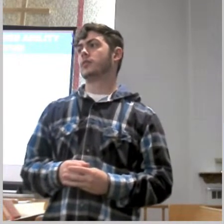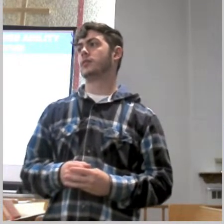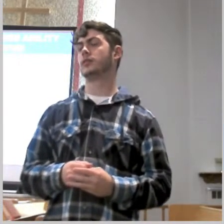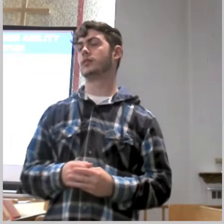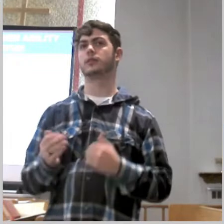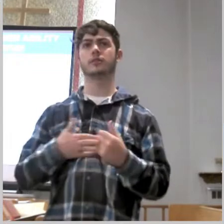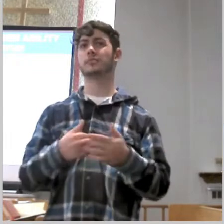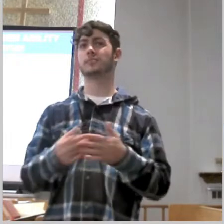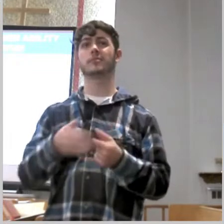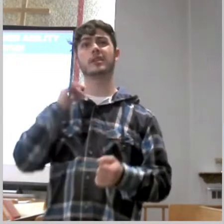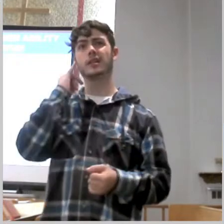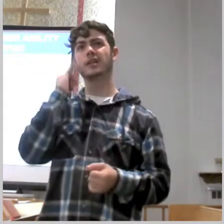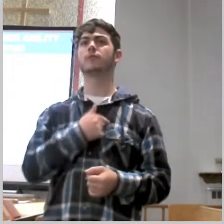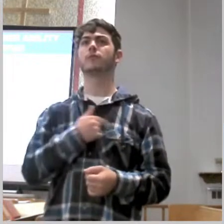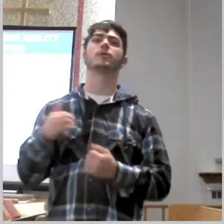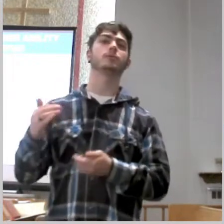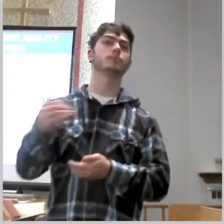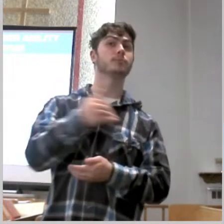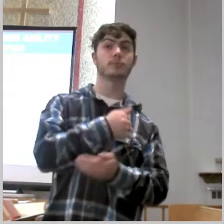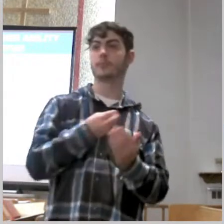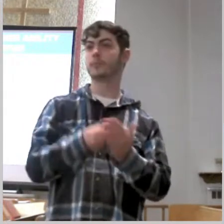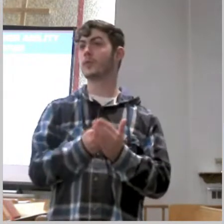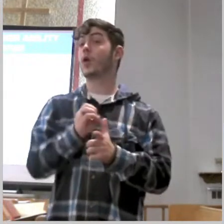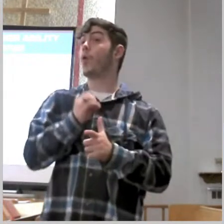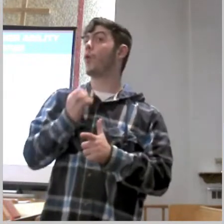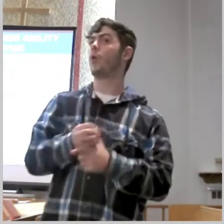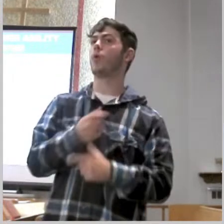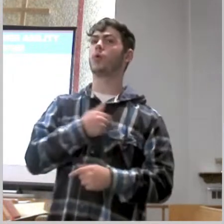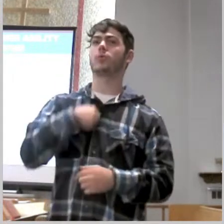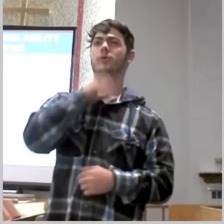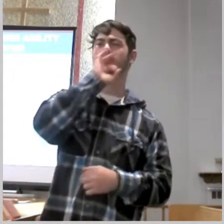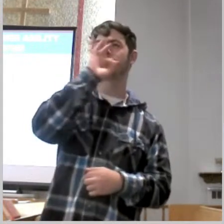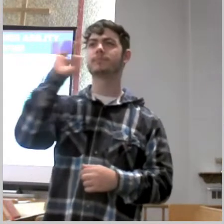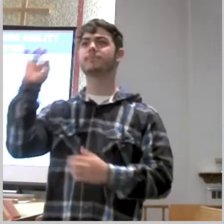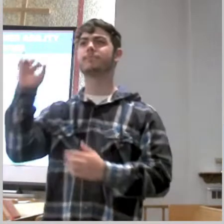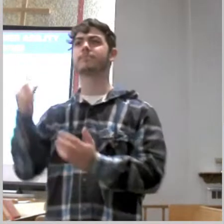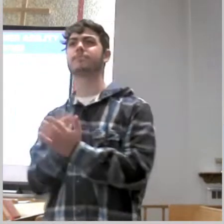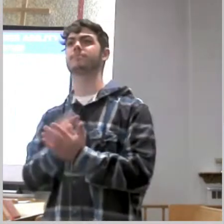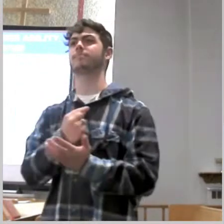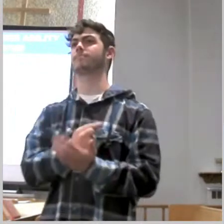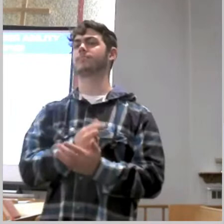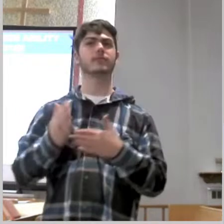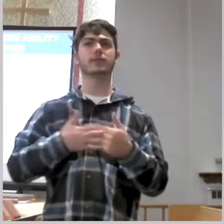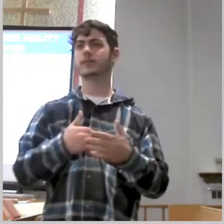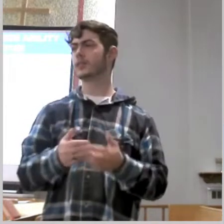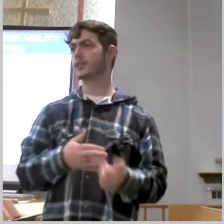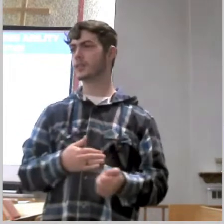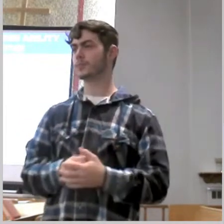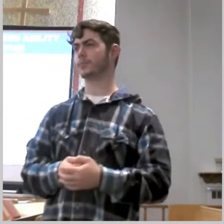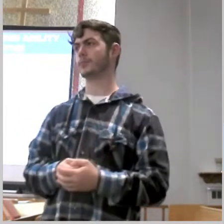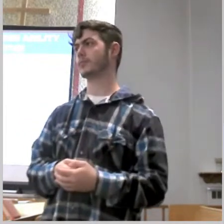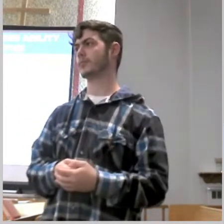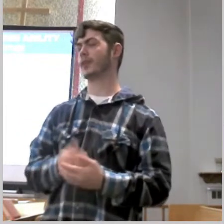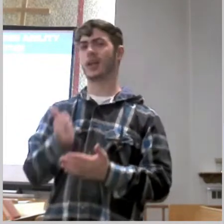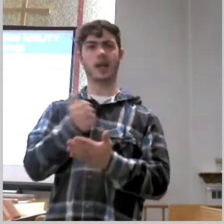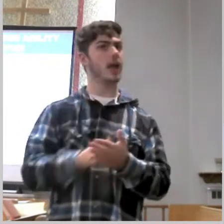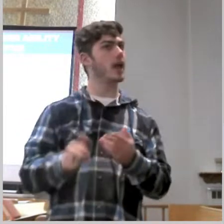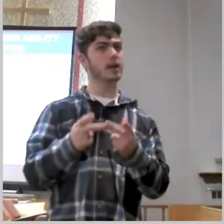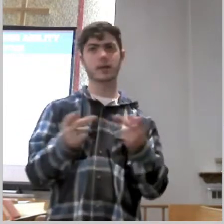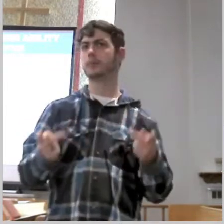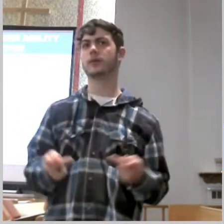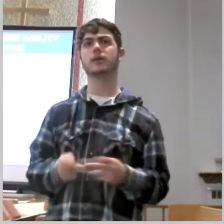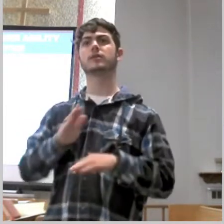it a gospel campaign, the impact that God is going to have in any place on Long Island, particularly in the place where